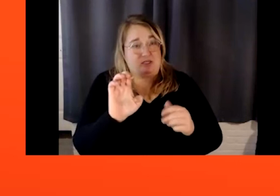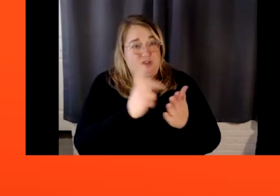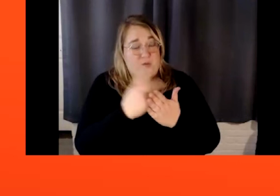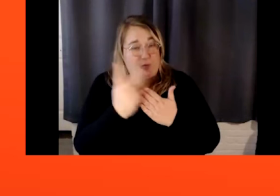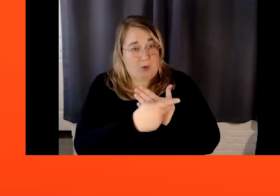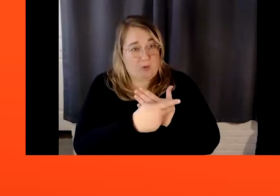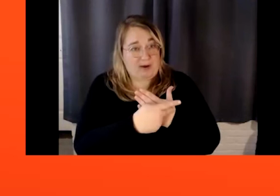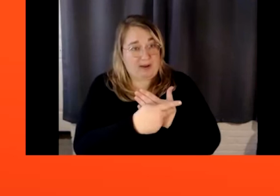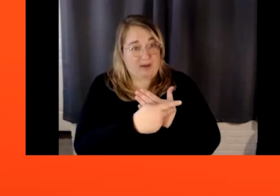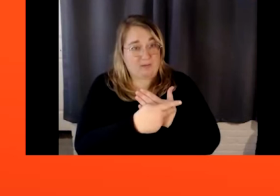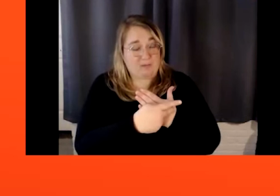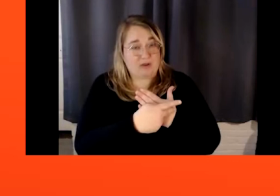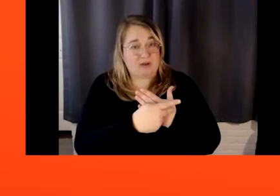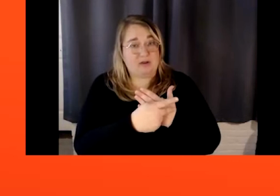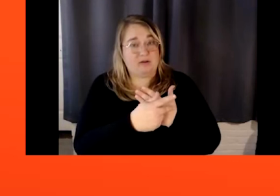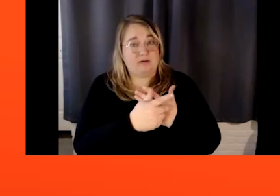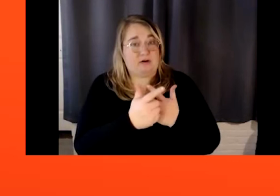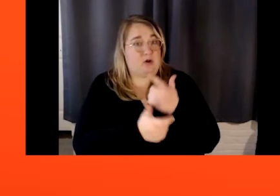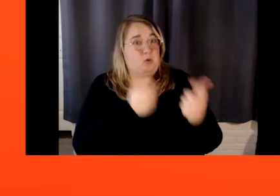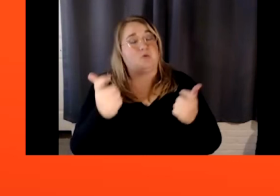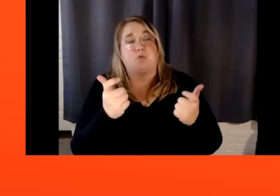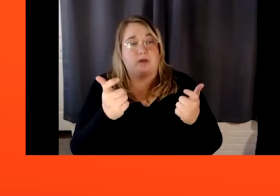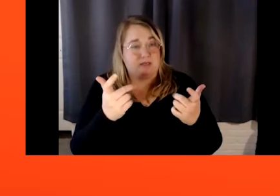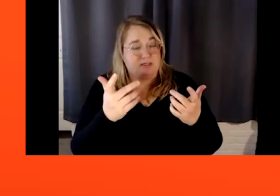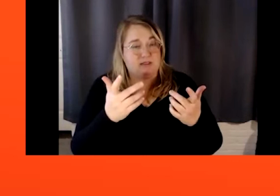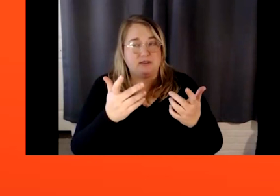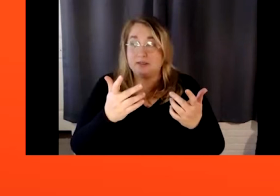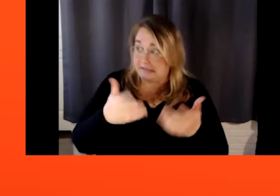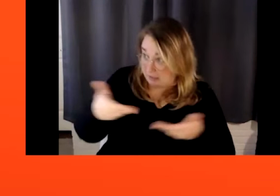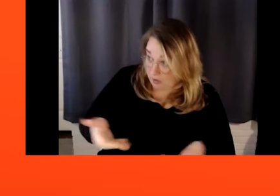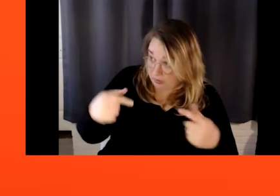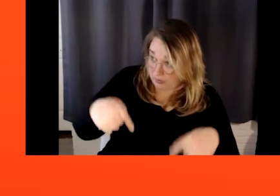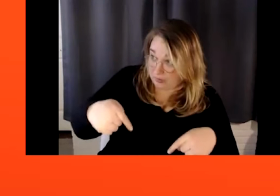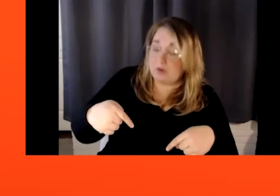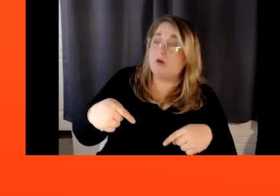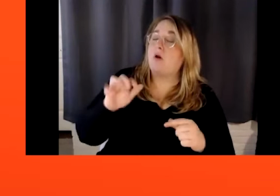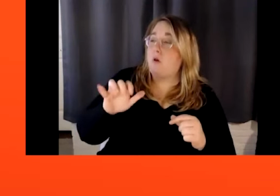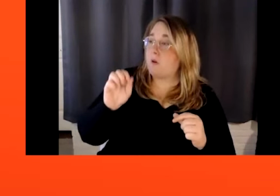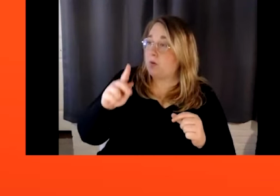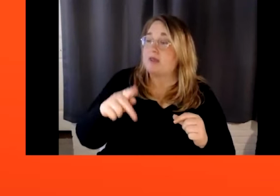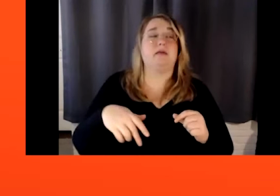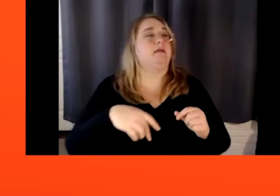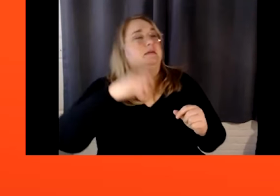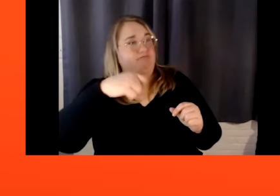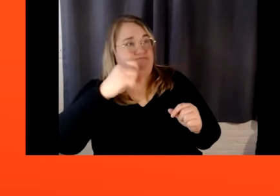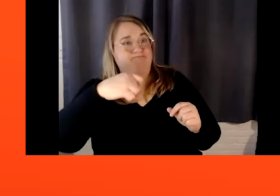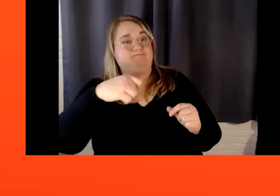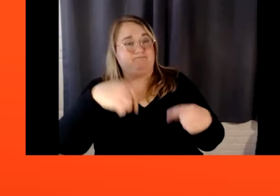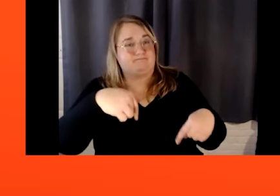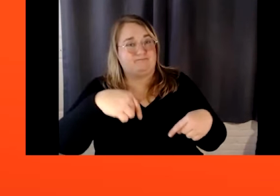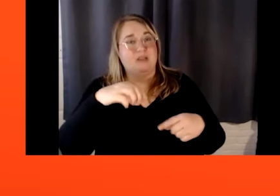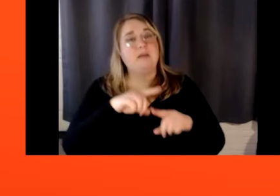Where? A huge one. We had it. Here? Yes. Okay. not on this campus, but at CTC. Oh,